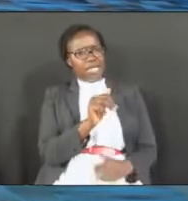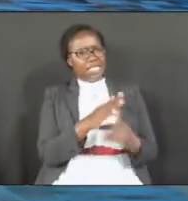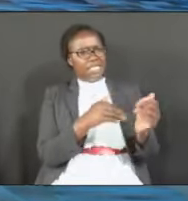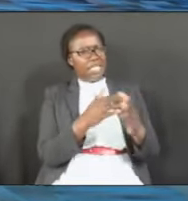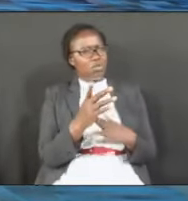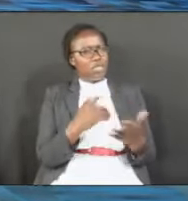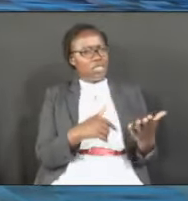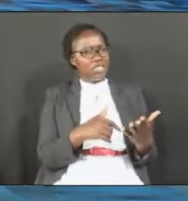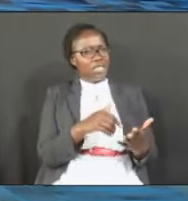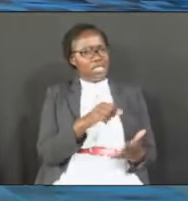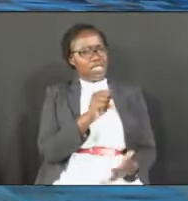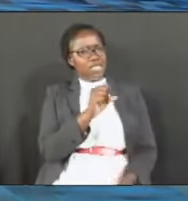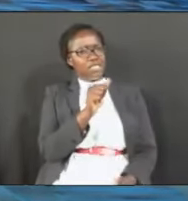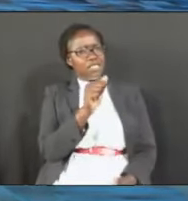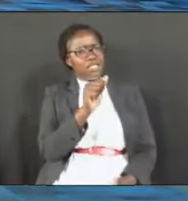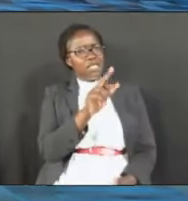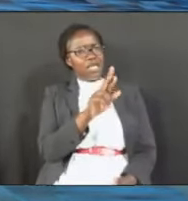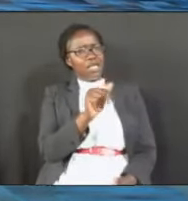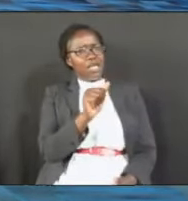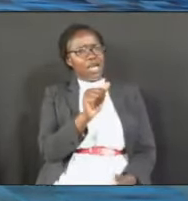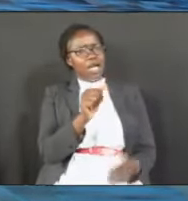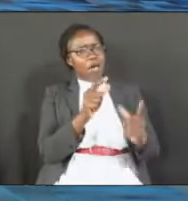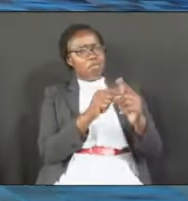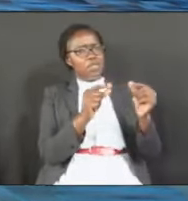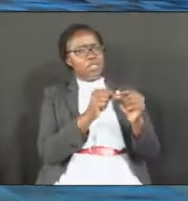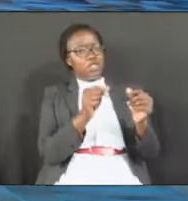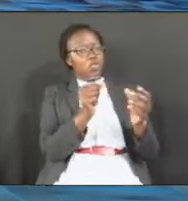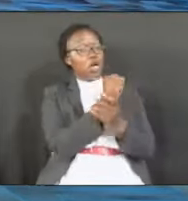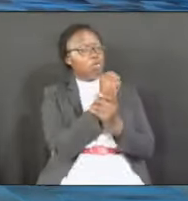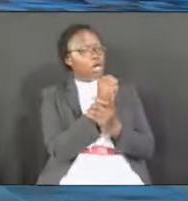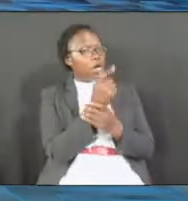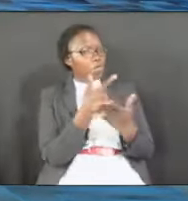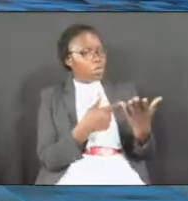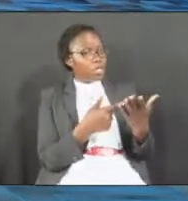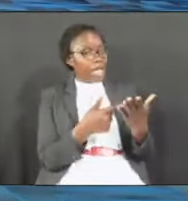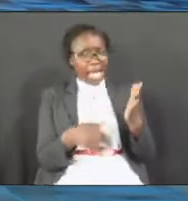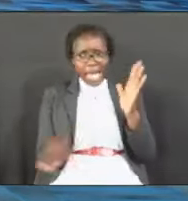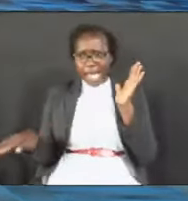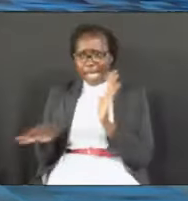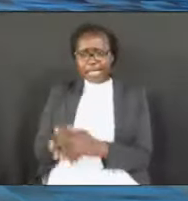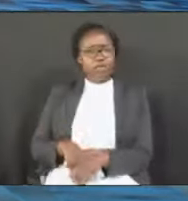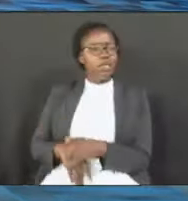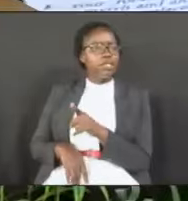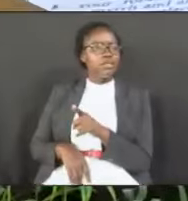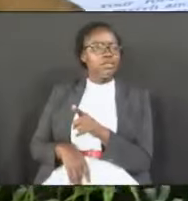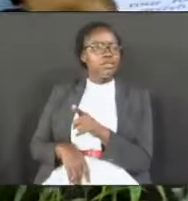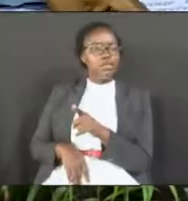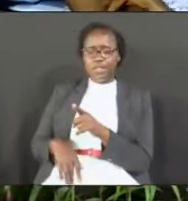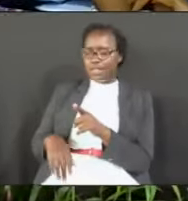message to Abraham? It was one. Expel.